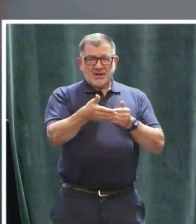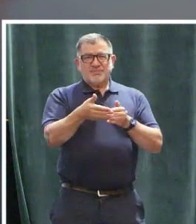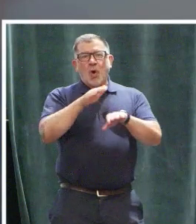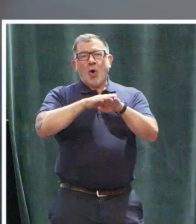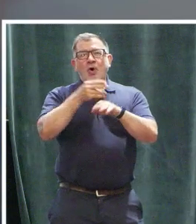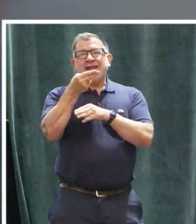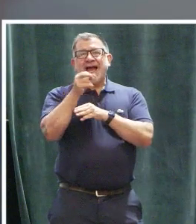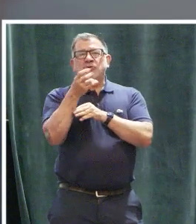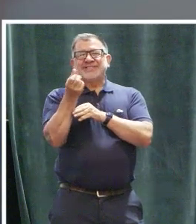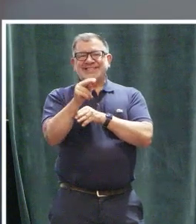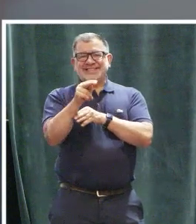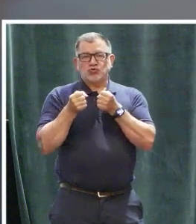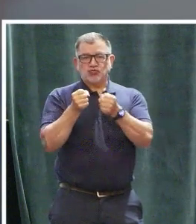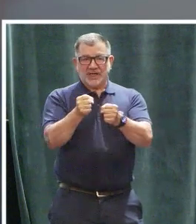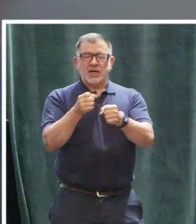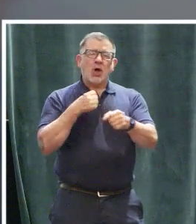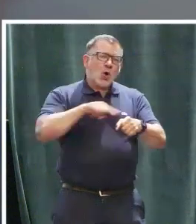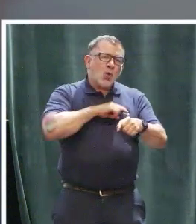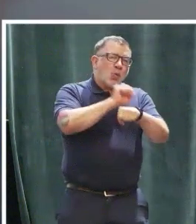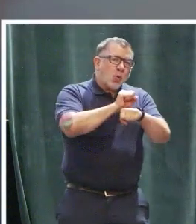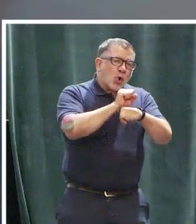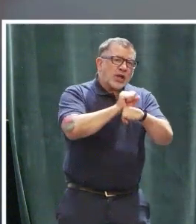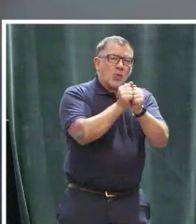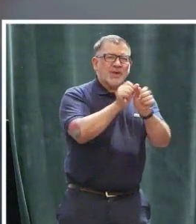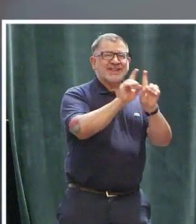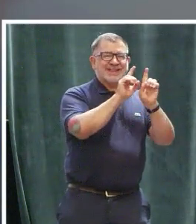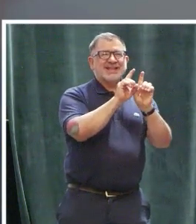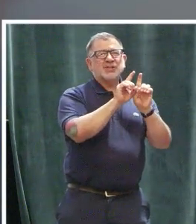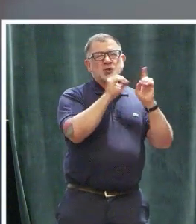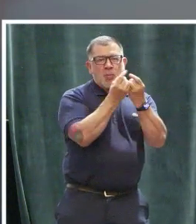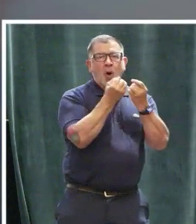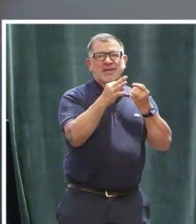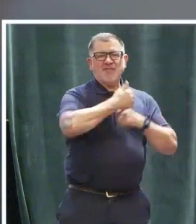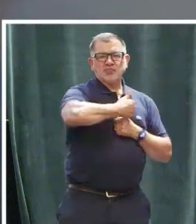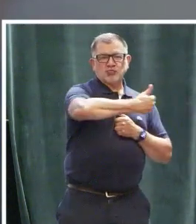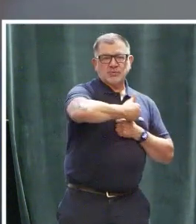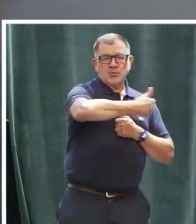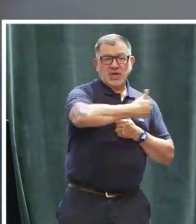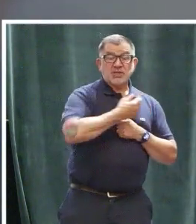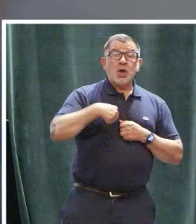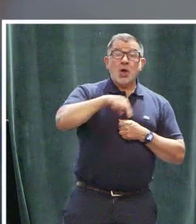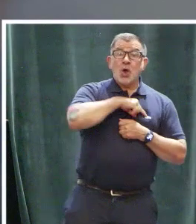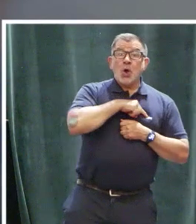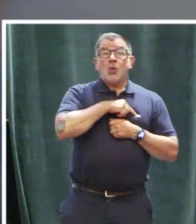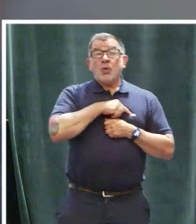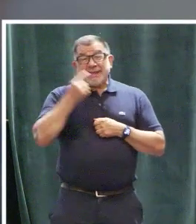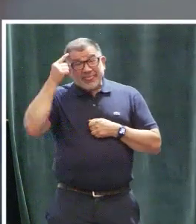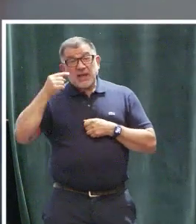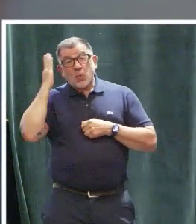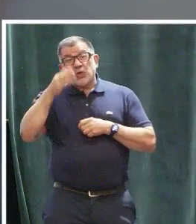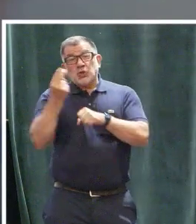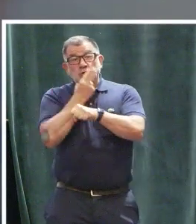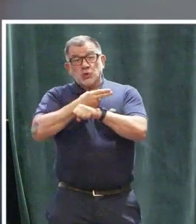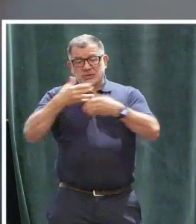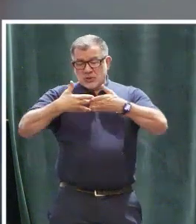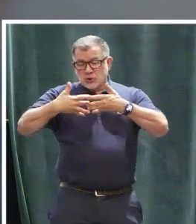Department of Transportation on. Right now, the proposal is to create deployables in the form of swing gates here that would swing